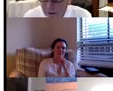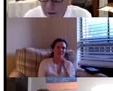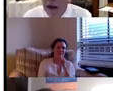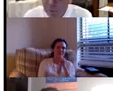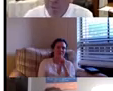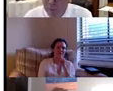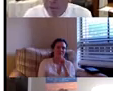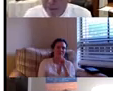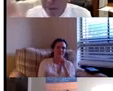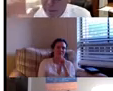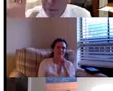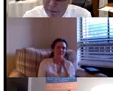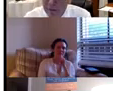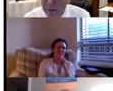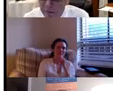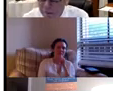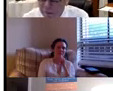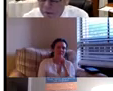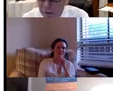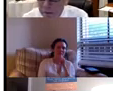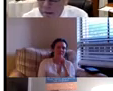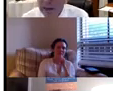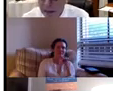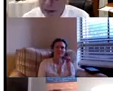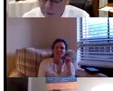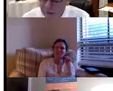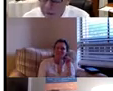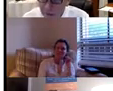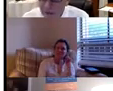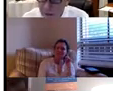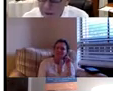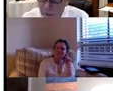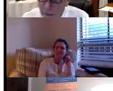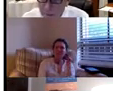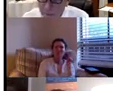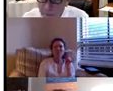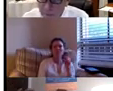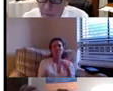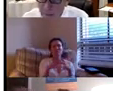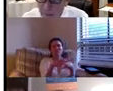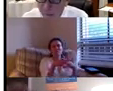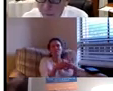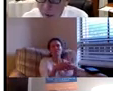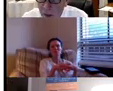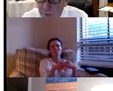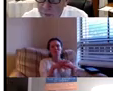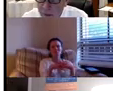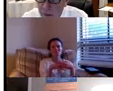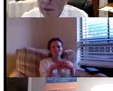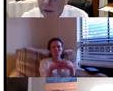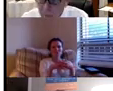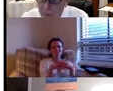Jesus. I would point to the crucifixion, the crucifixion as the disabling